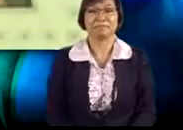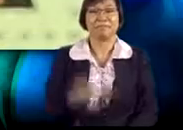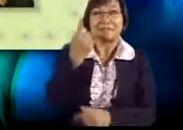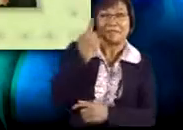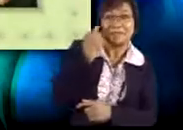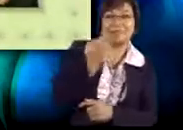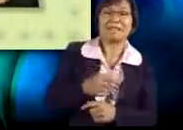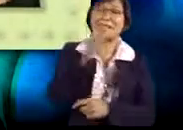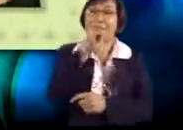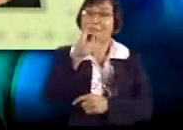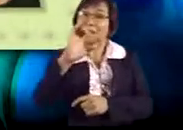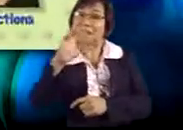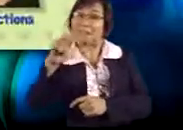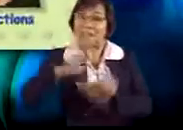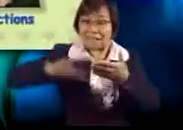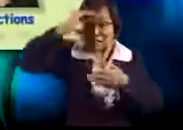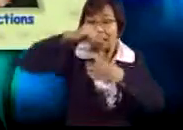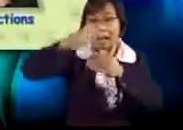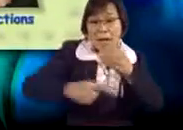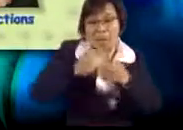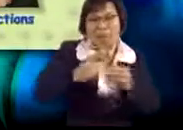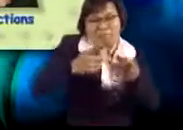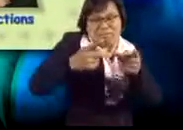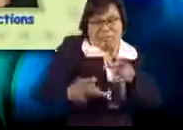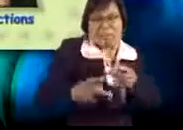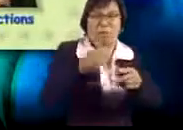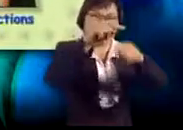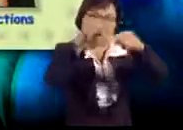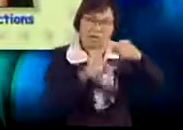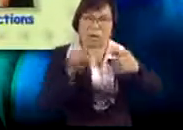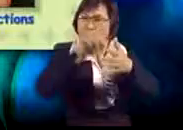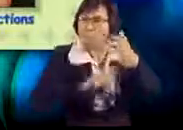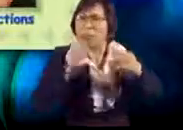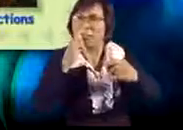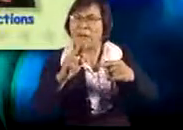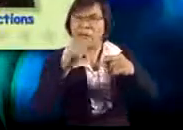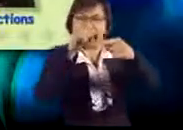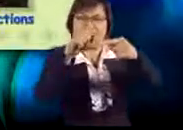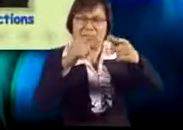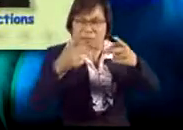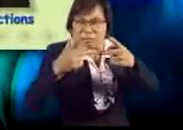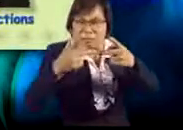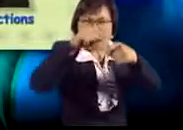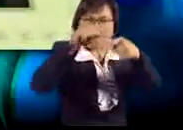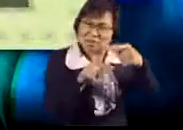Just now, Nick learned about improper fractions. What are improper